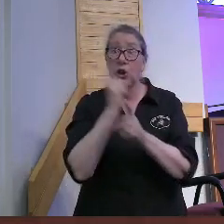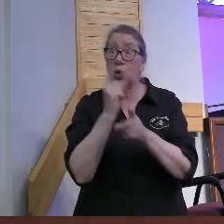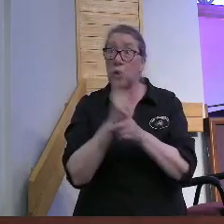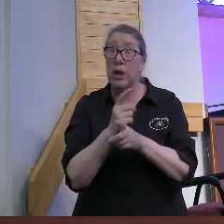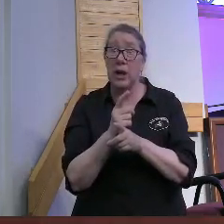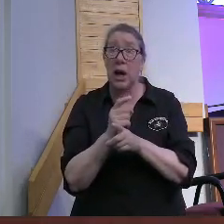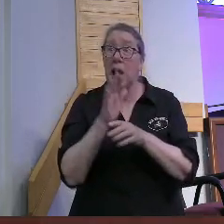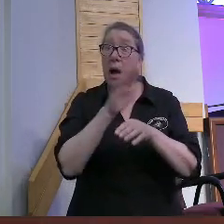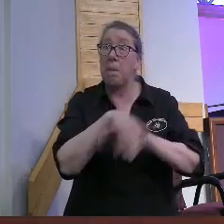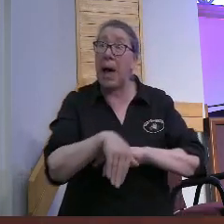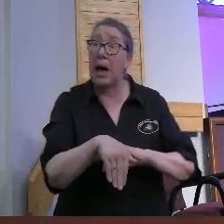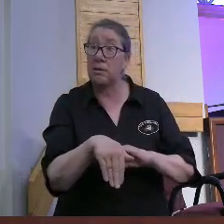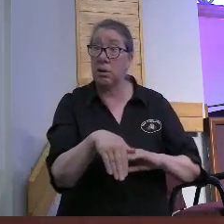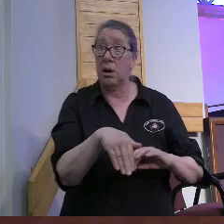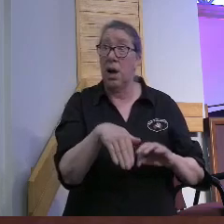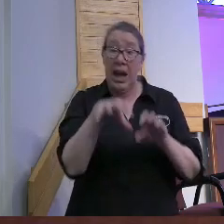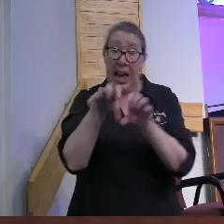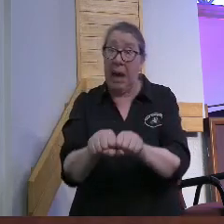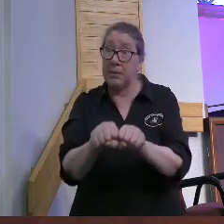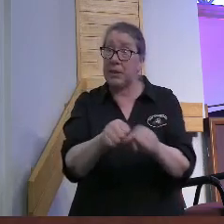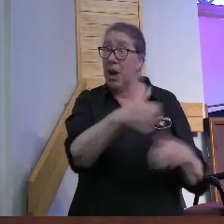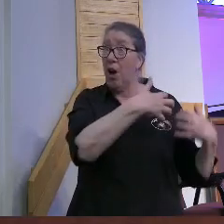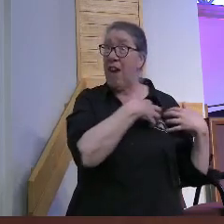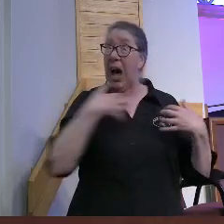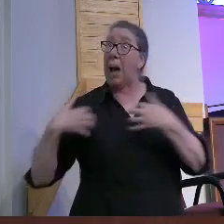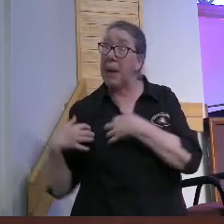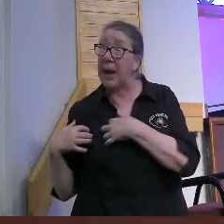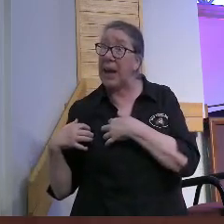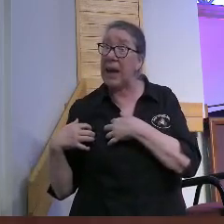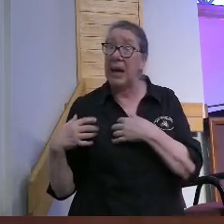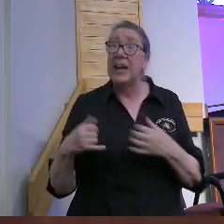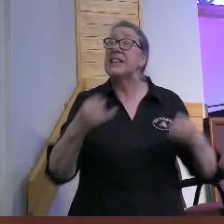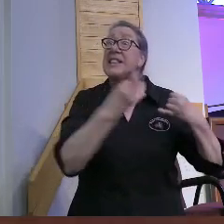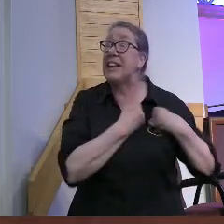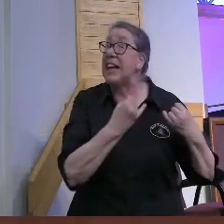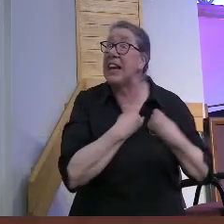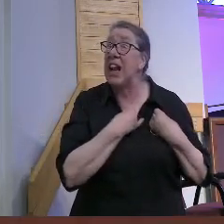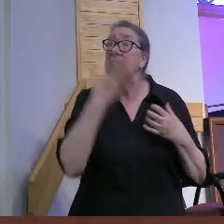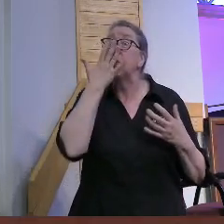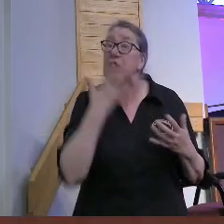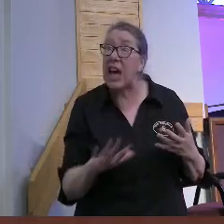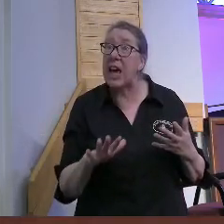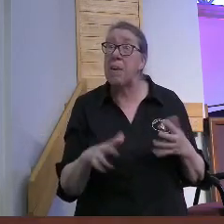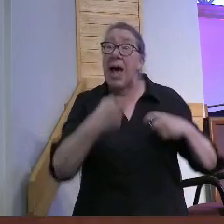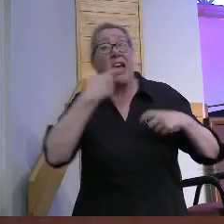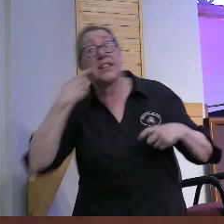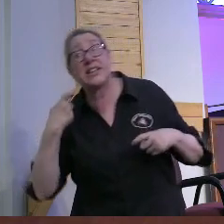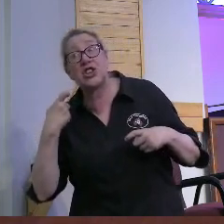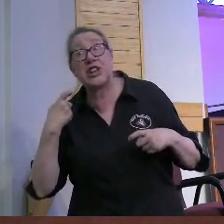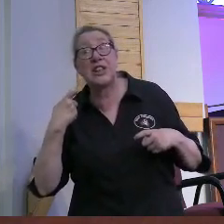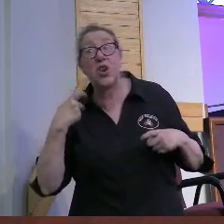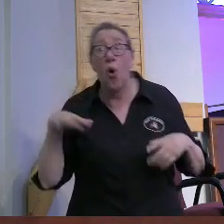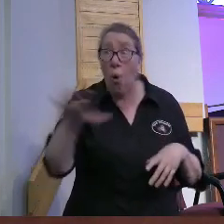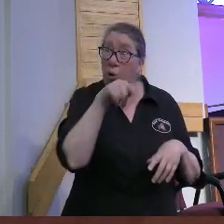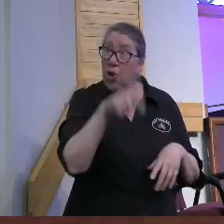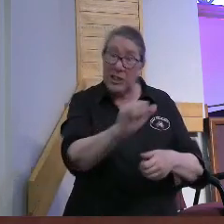army. People have become captive to all sorts of things. Sin and shame, addictions. And you know what? A